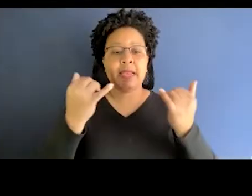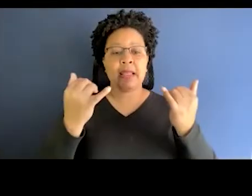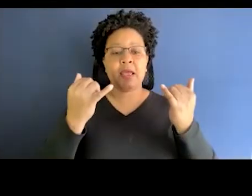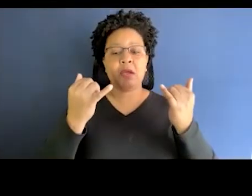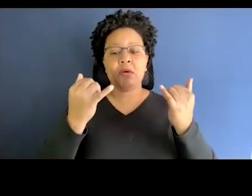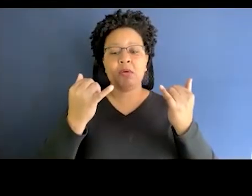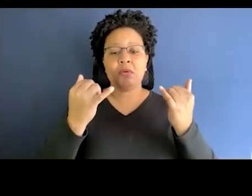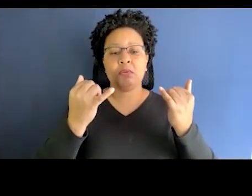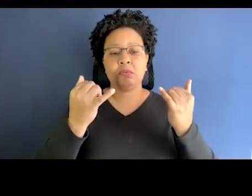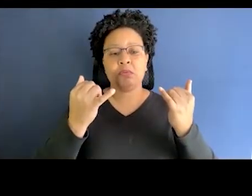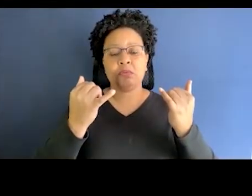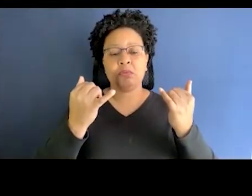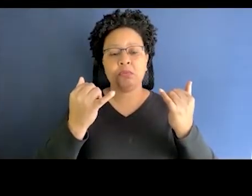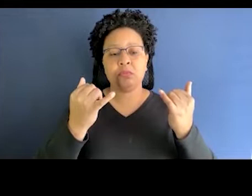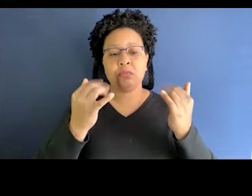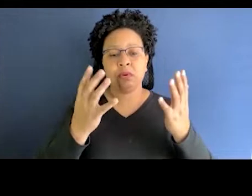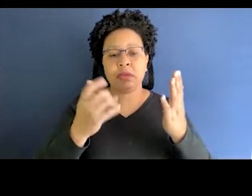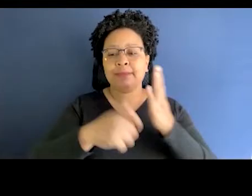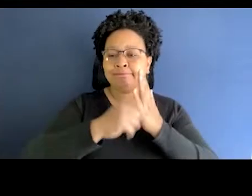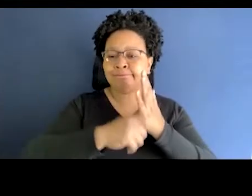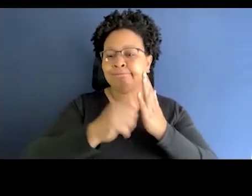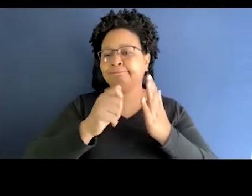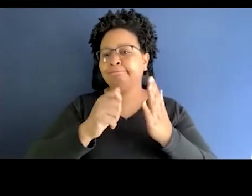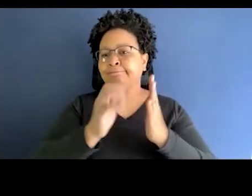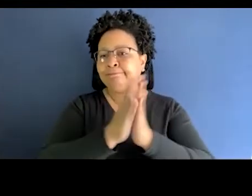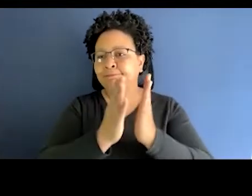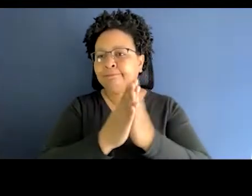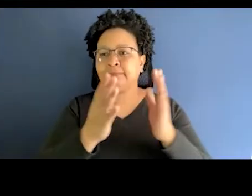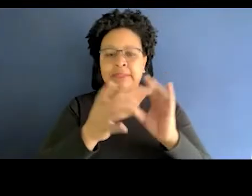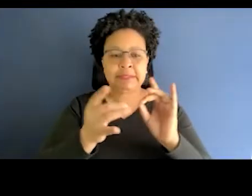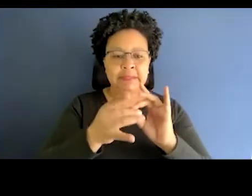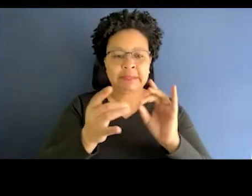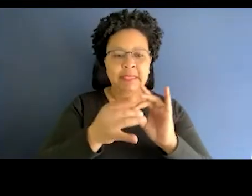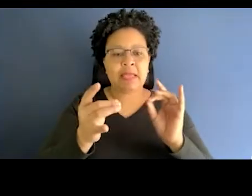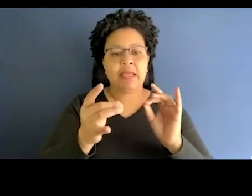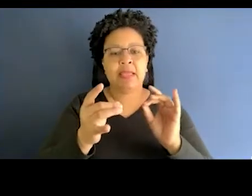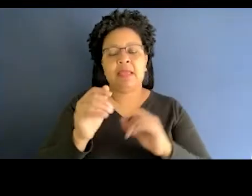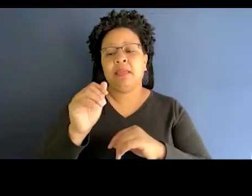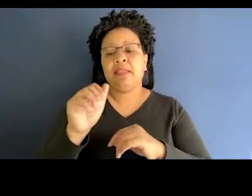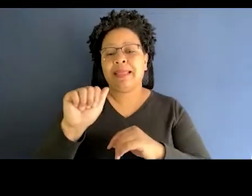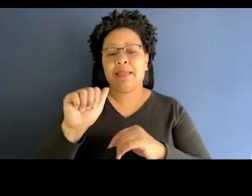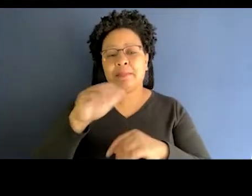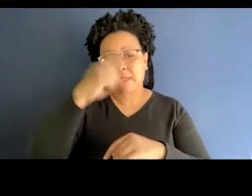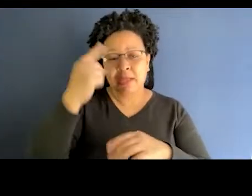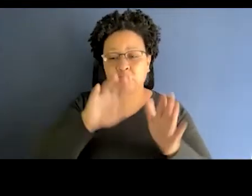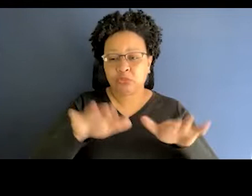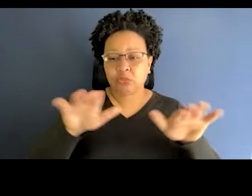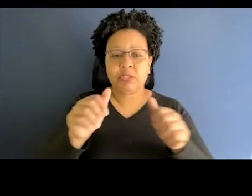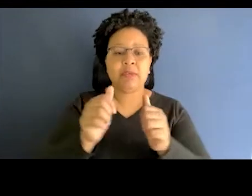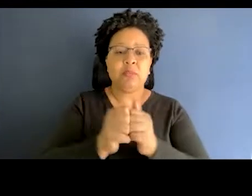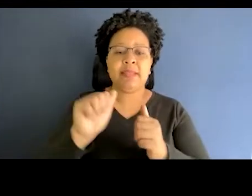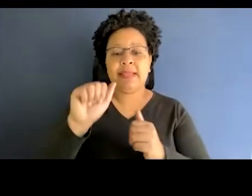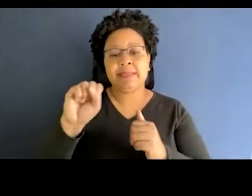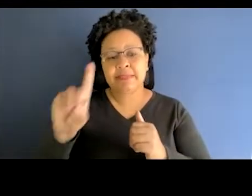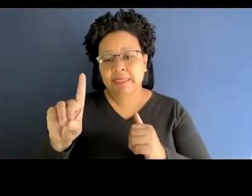literature on the disparities involving ASD in the Black community give evidence much work needs